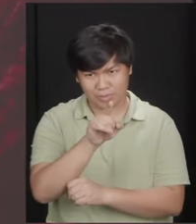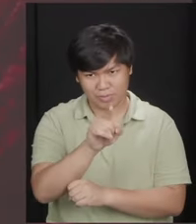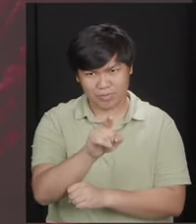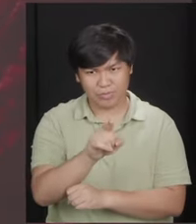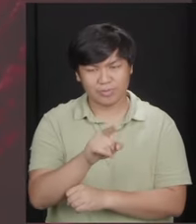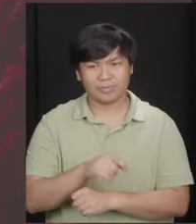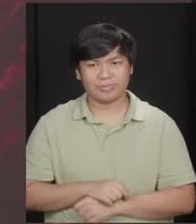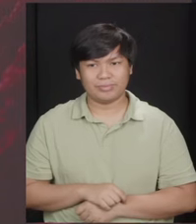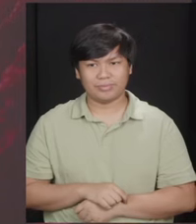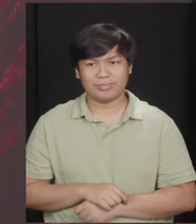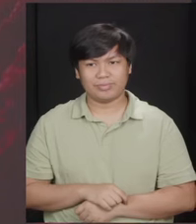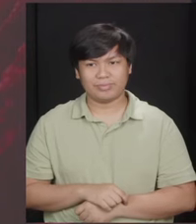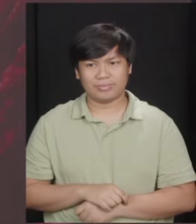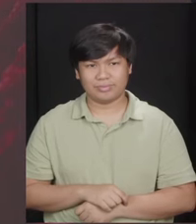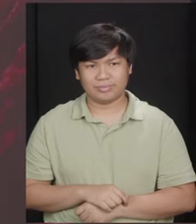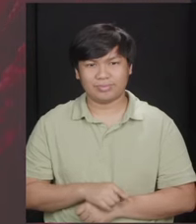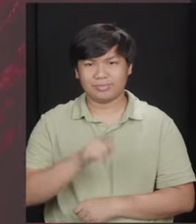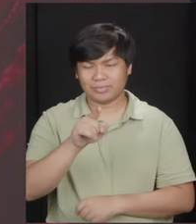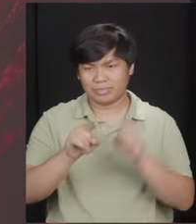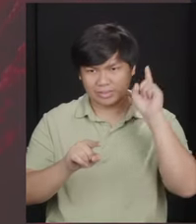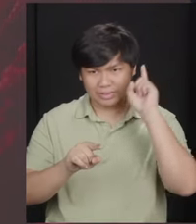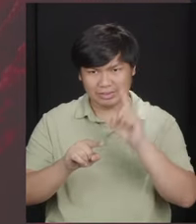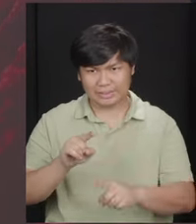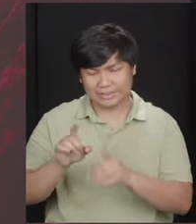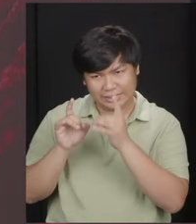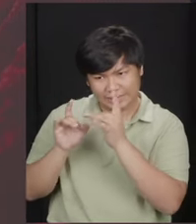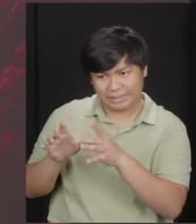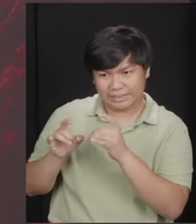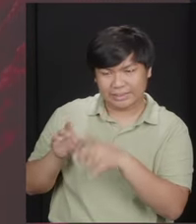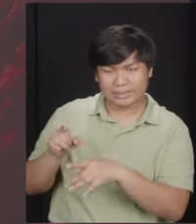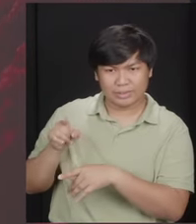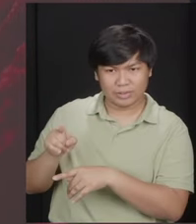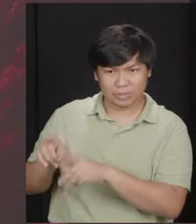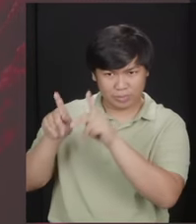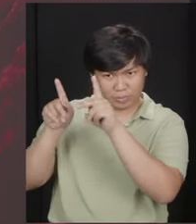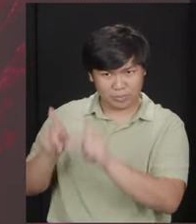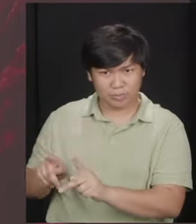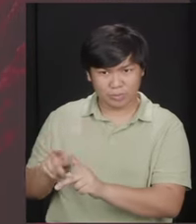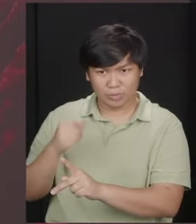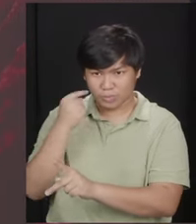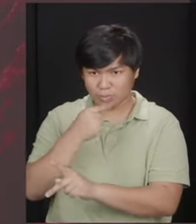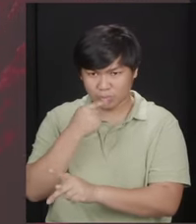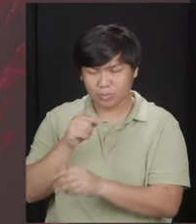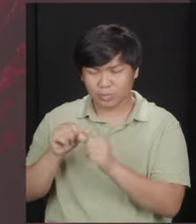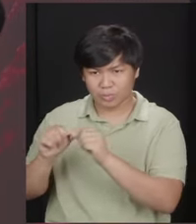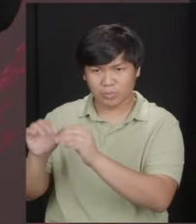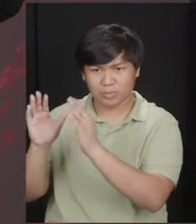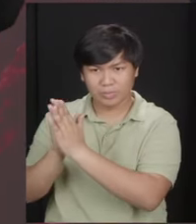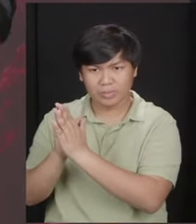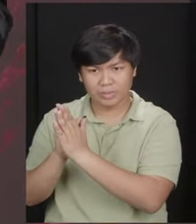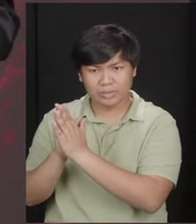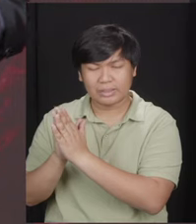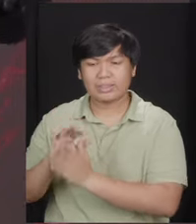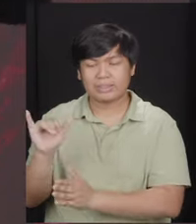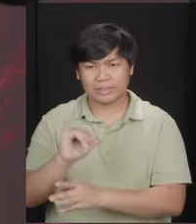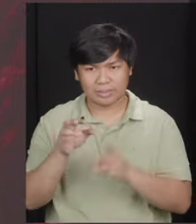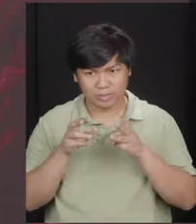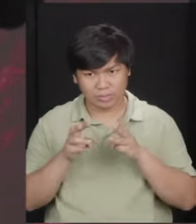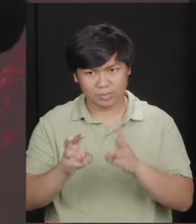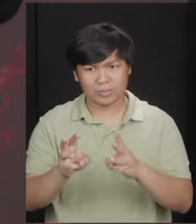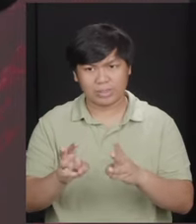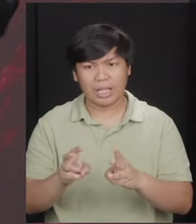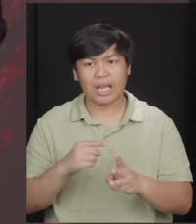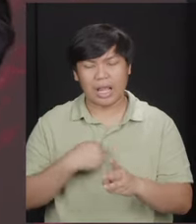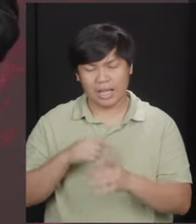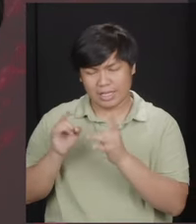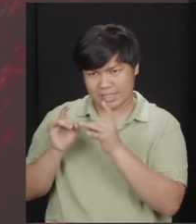works. You can't keep hating someone for whom you keep praying. You know why? In the same way that if I keep